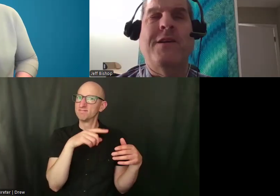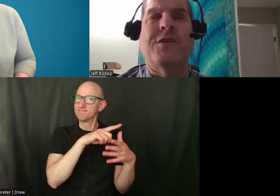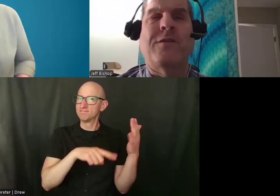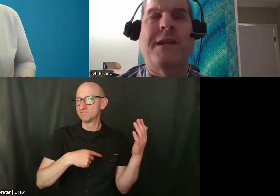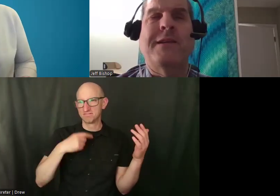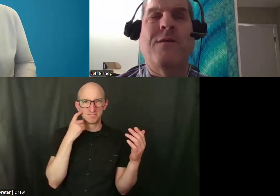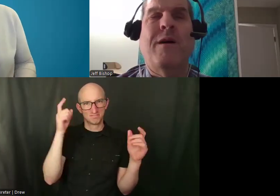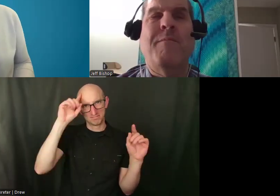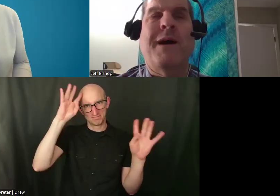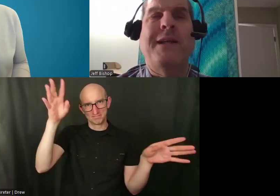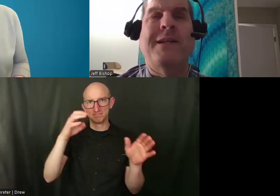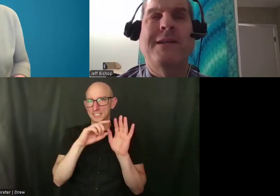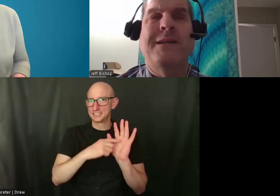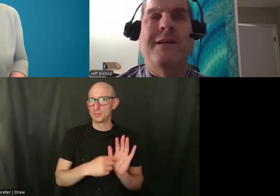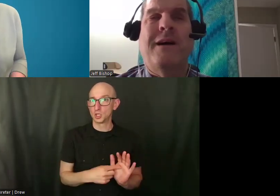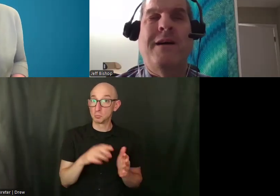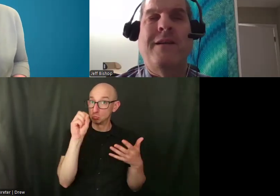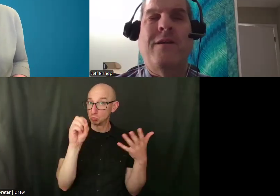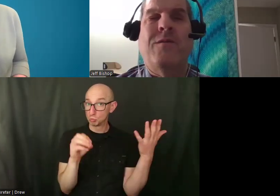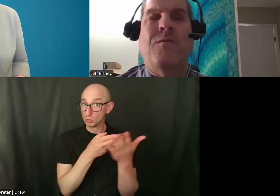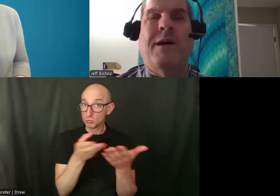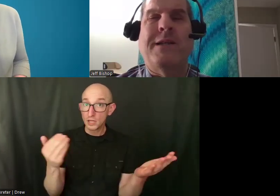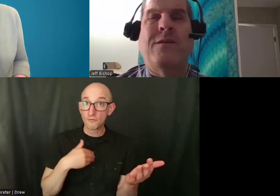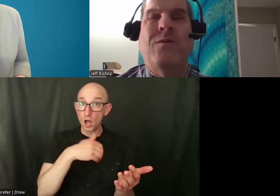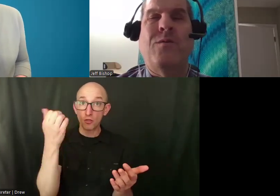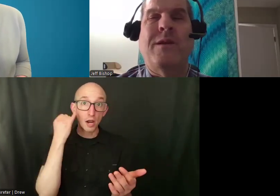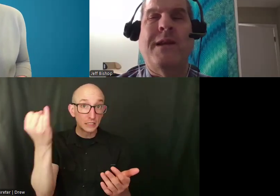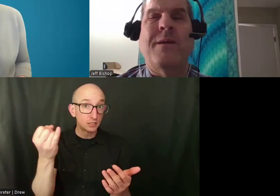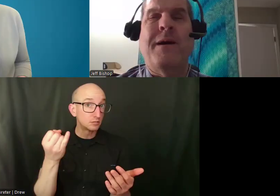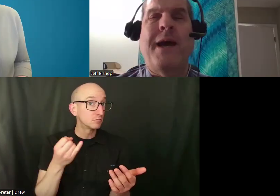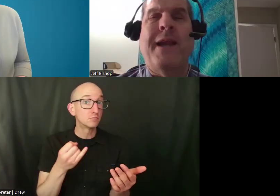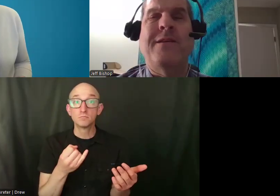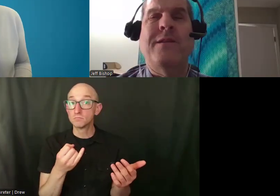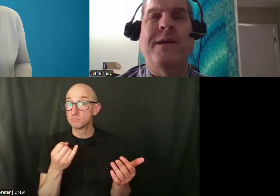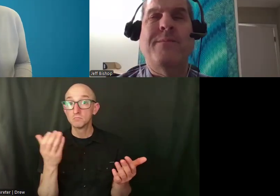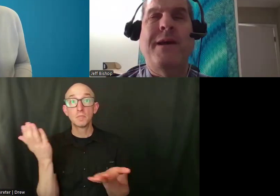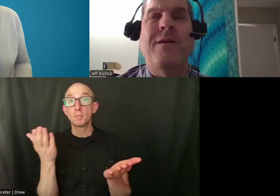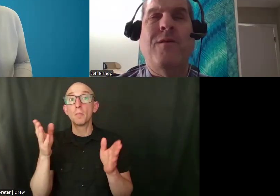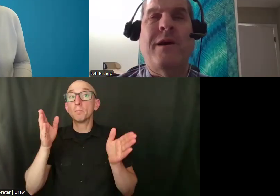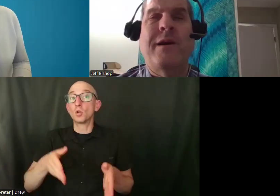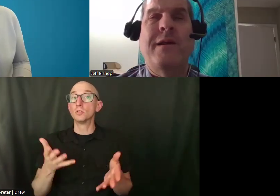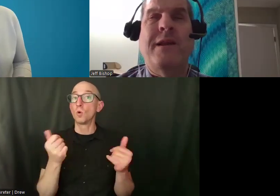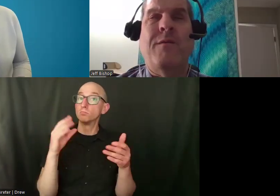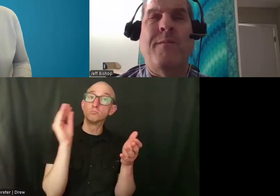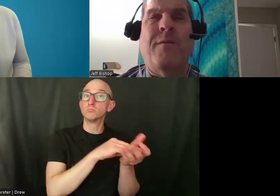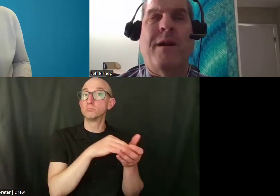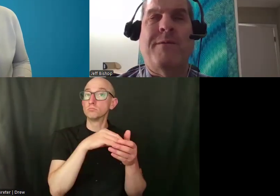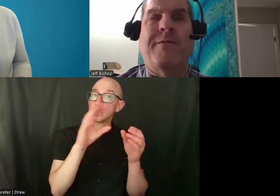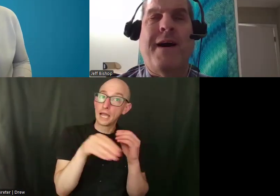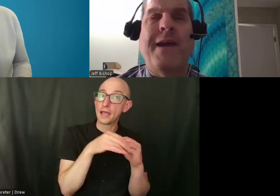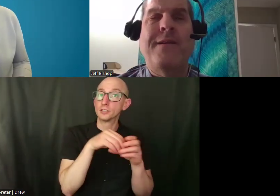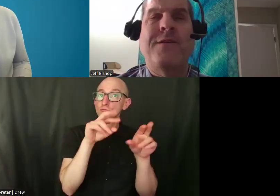any additional things that one might, want to think about adding to the resume, or that you might